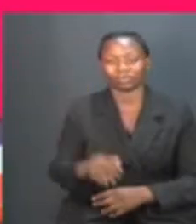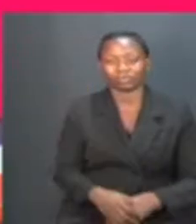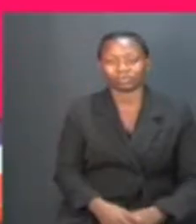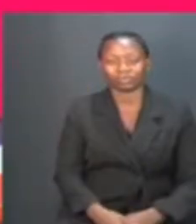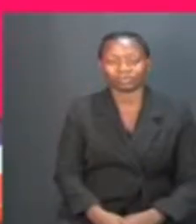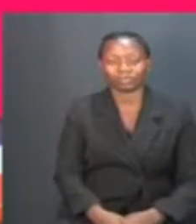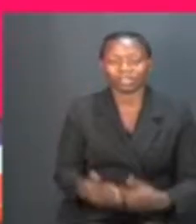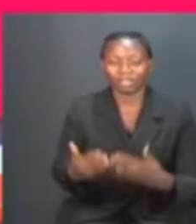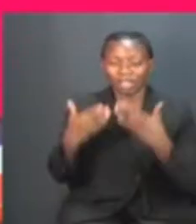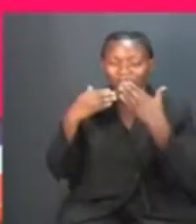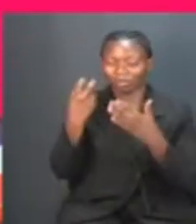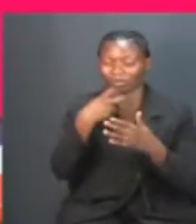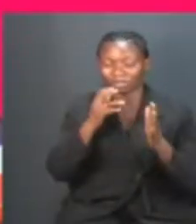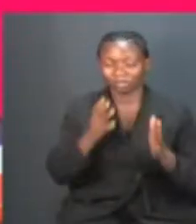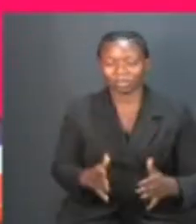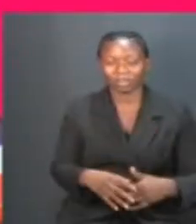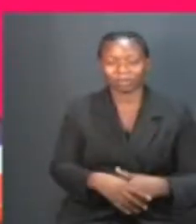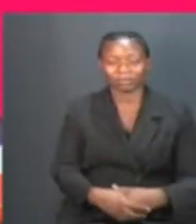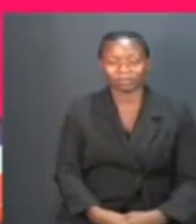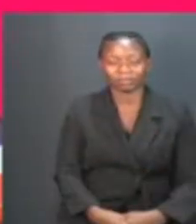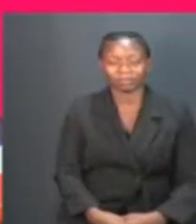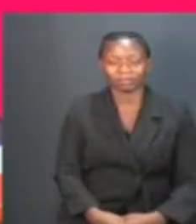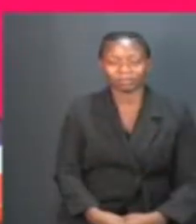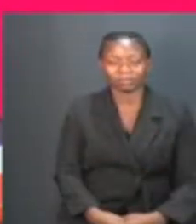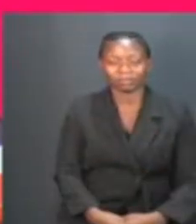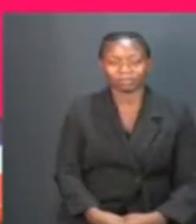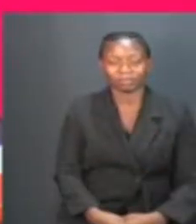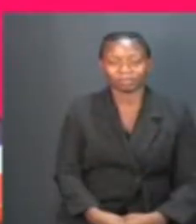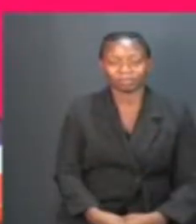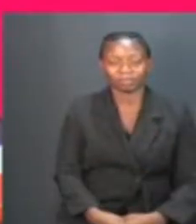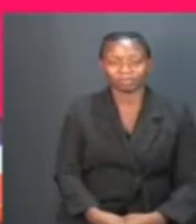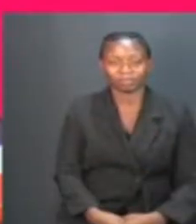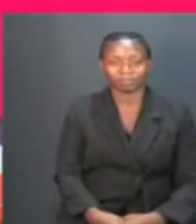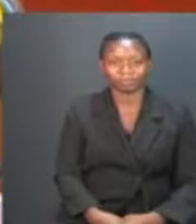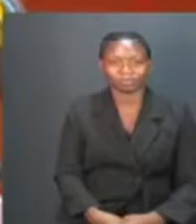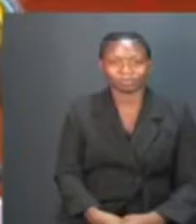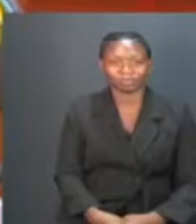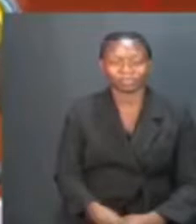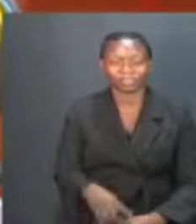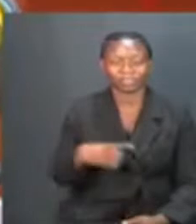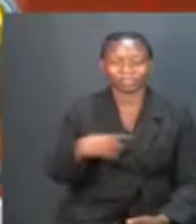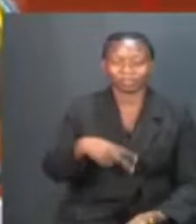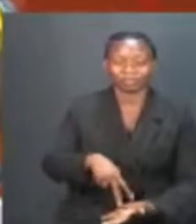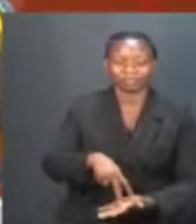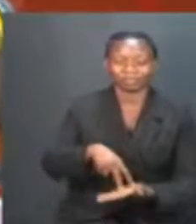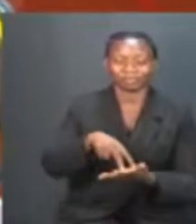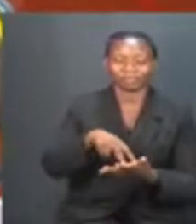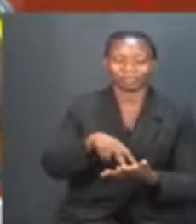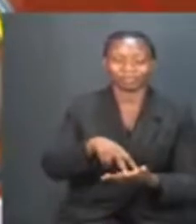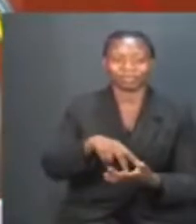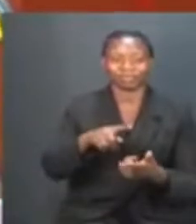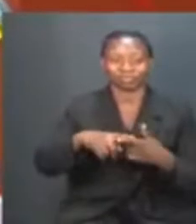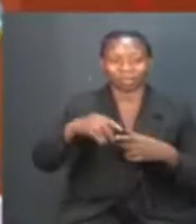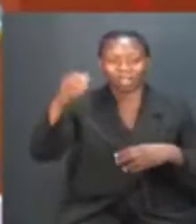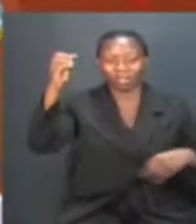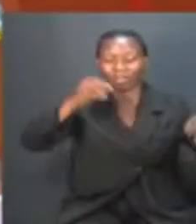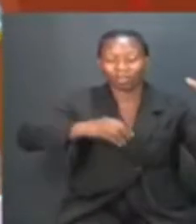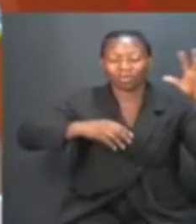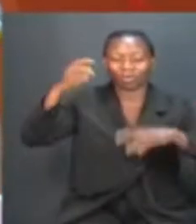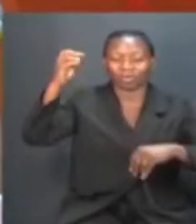Thank you, Mr. Speaker. Mr. Speaker, I rise to commend the